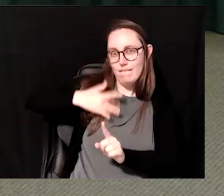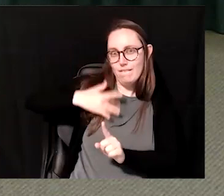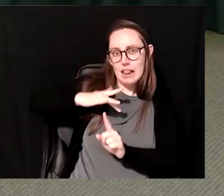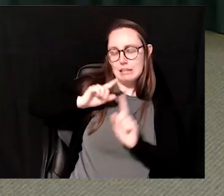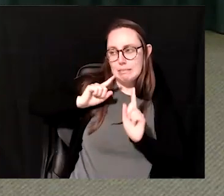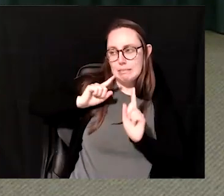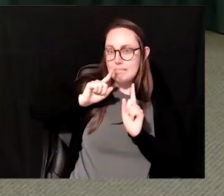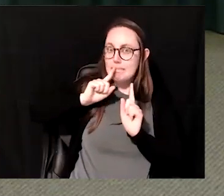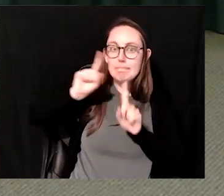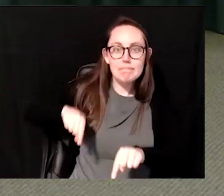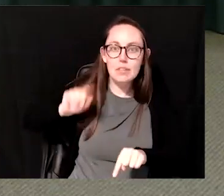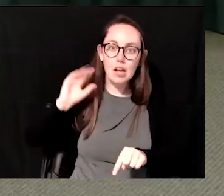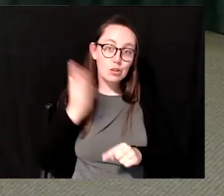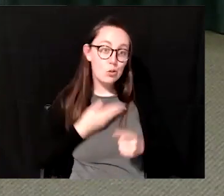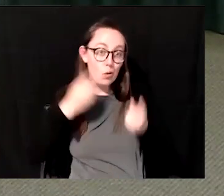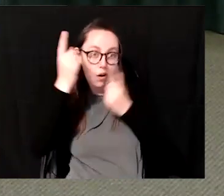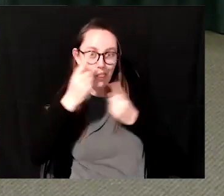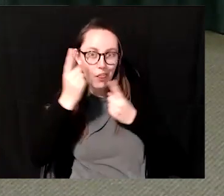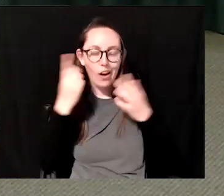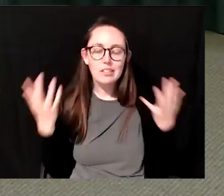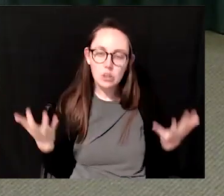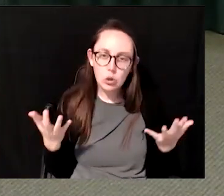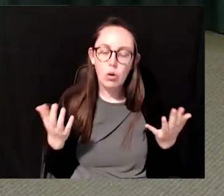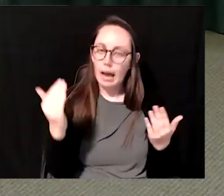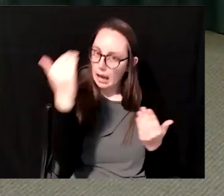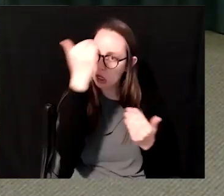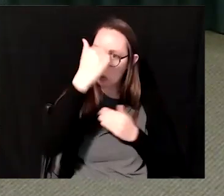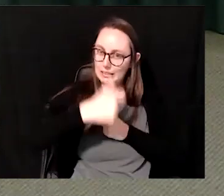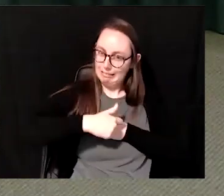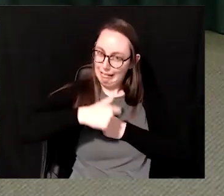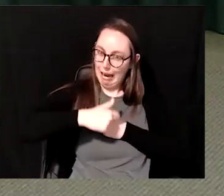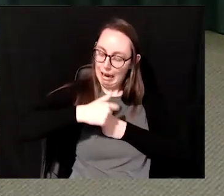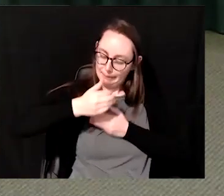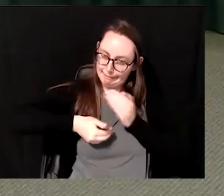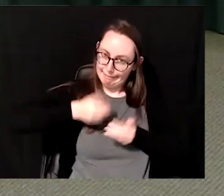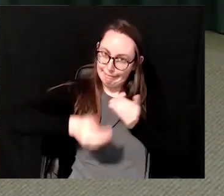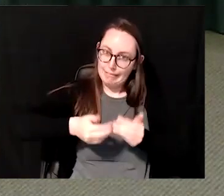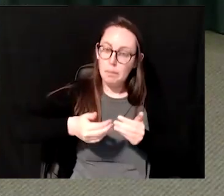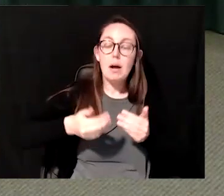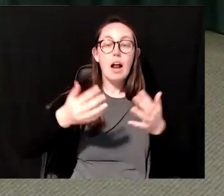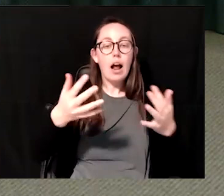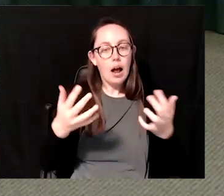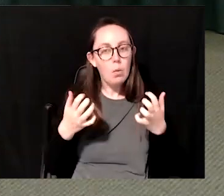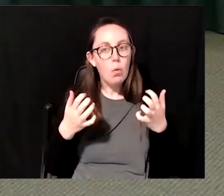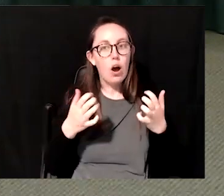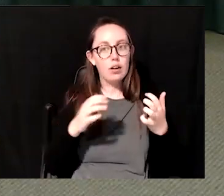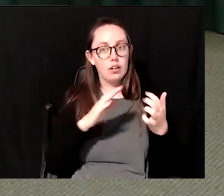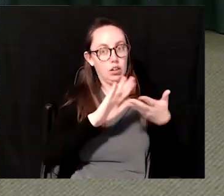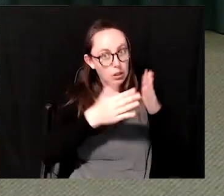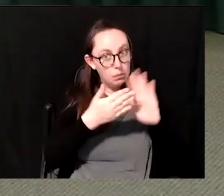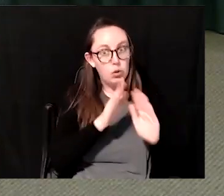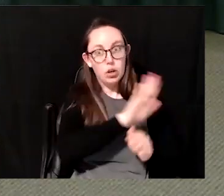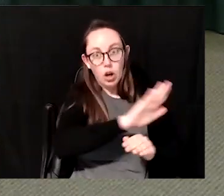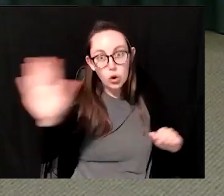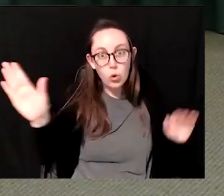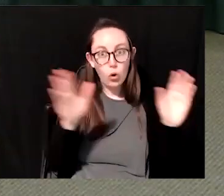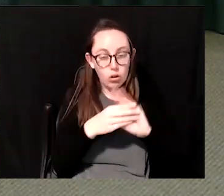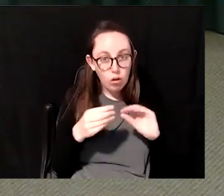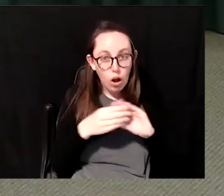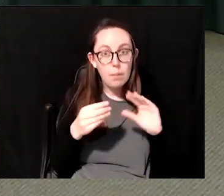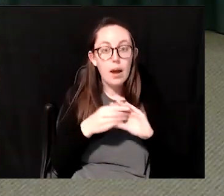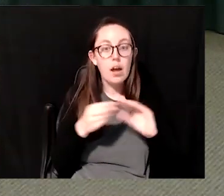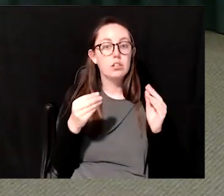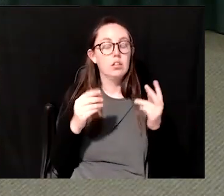of the time so I would like to uh have some comments from the community if you're back from the board and then I'd like to provide some guidance to the time manager Eli I